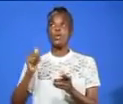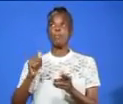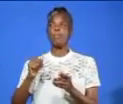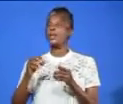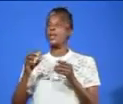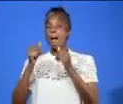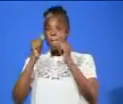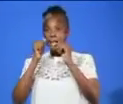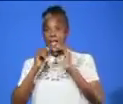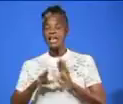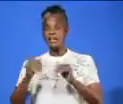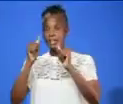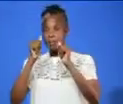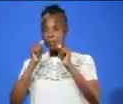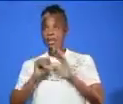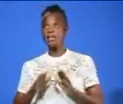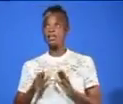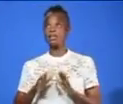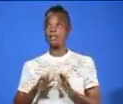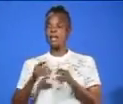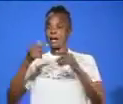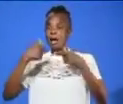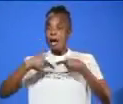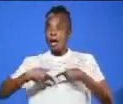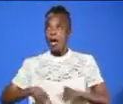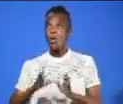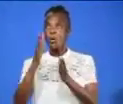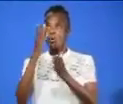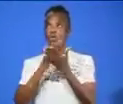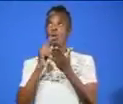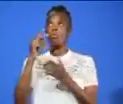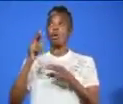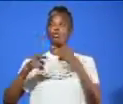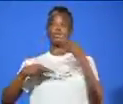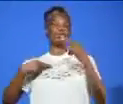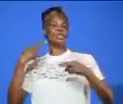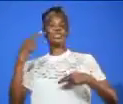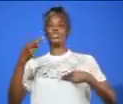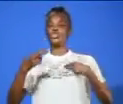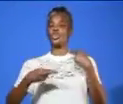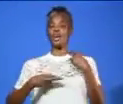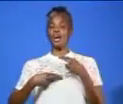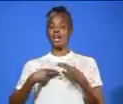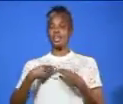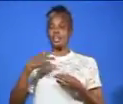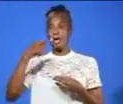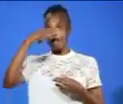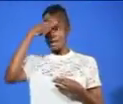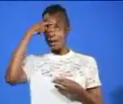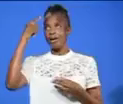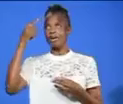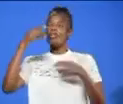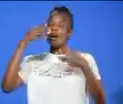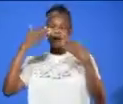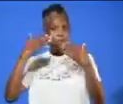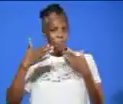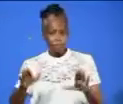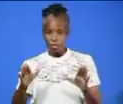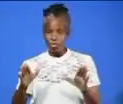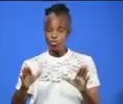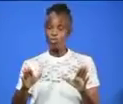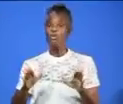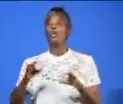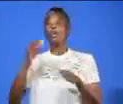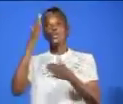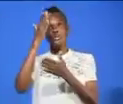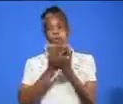rain. Let someone can rejoice because you have done something